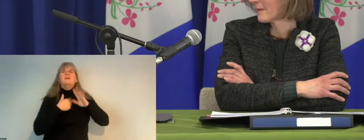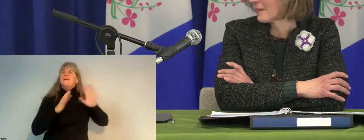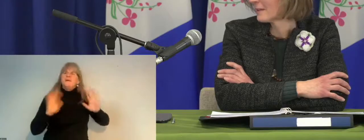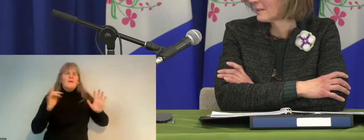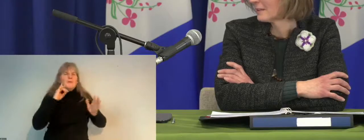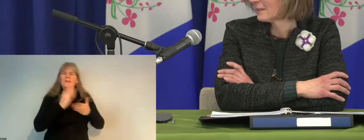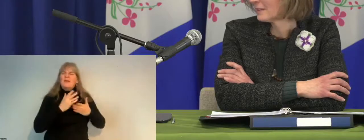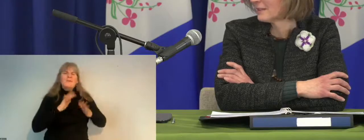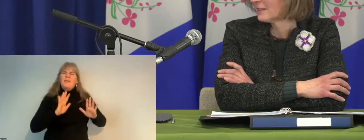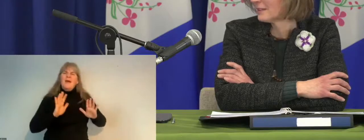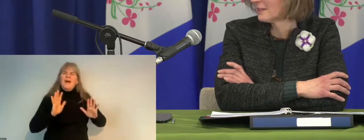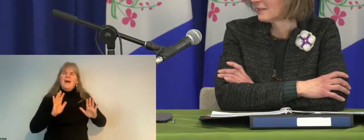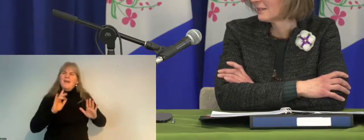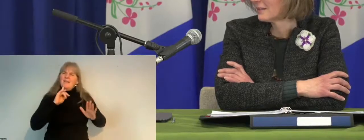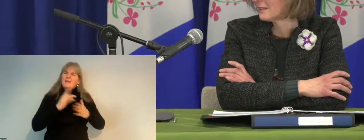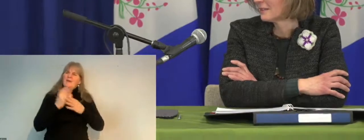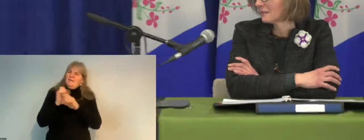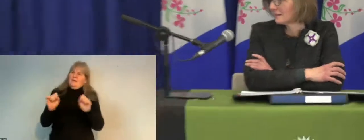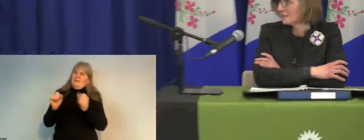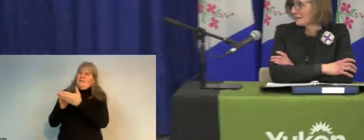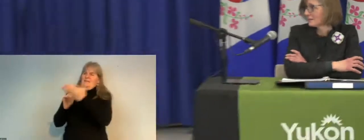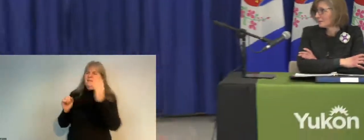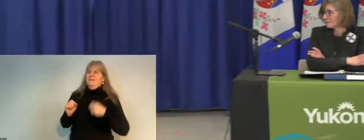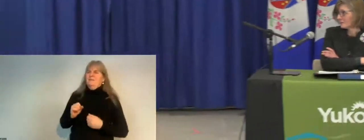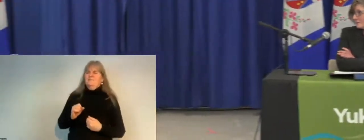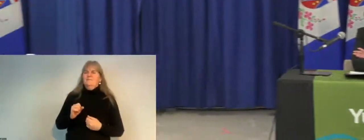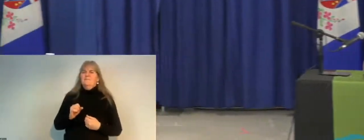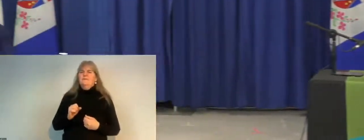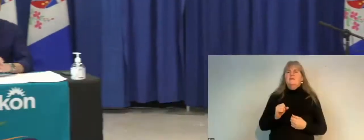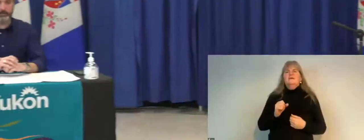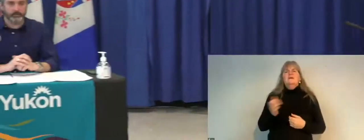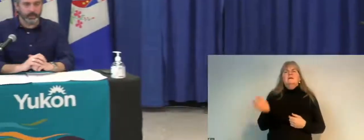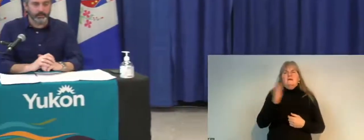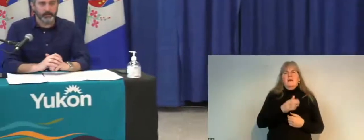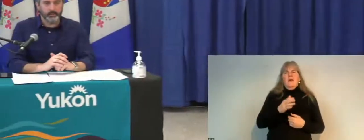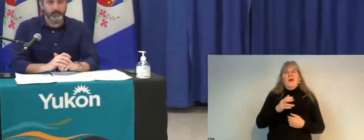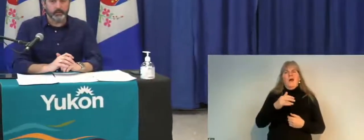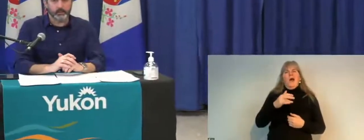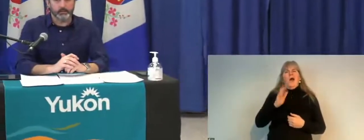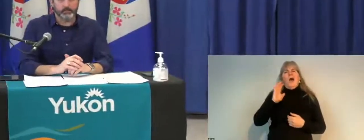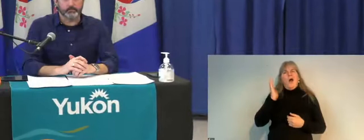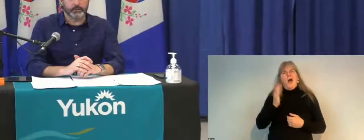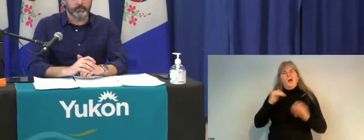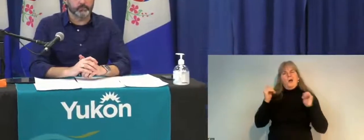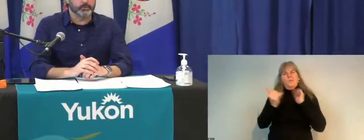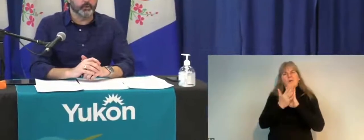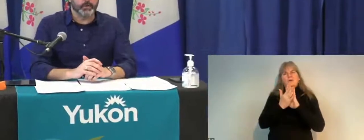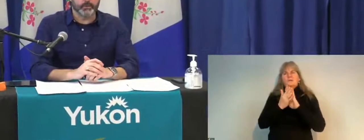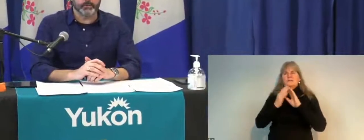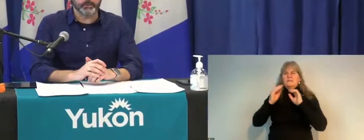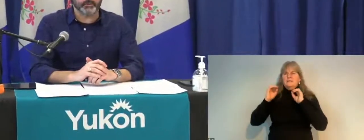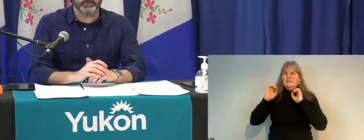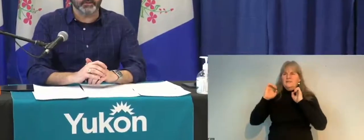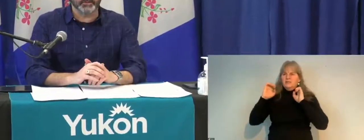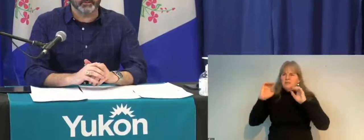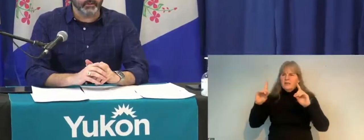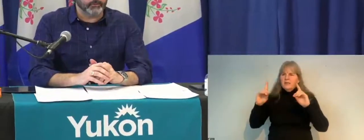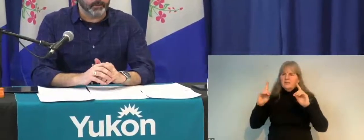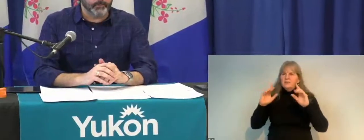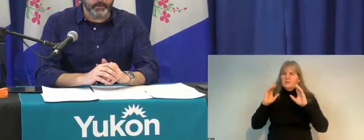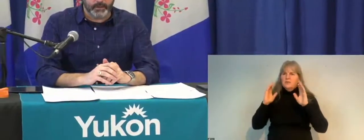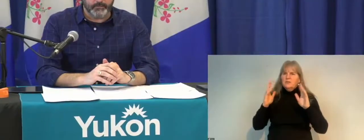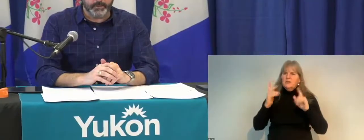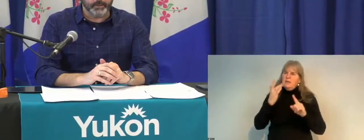Yeah, I would just add, our approach has always been education as opposed to go right to the restrictive nature